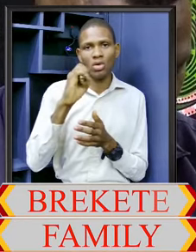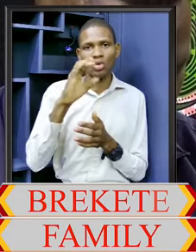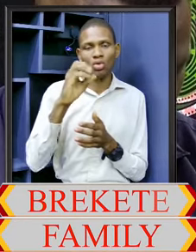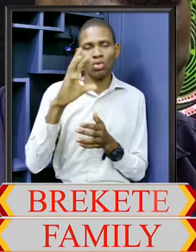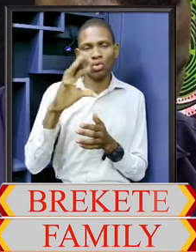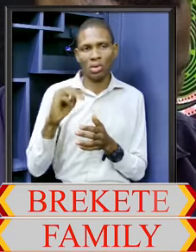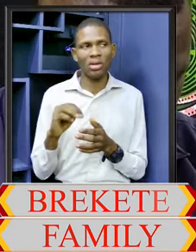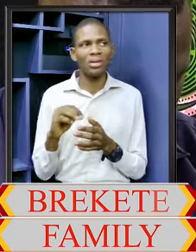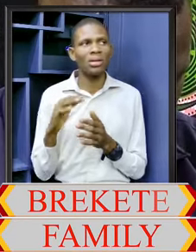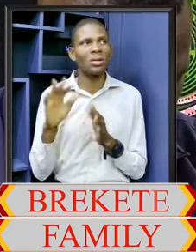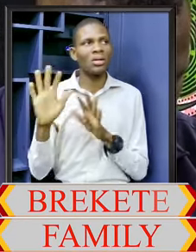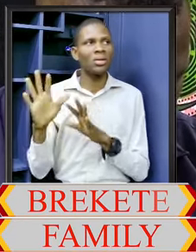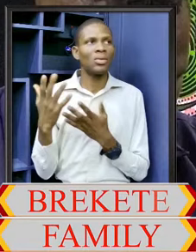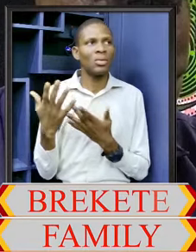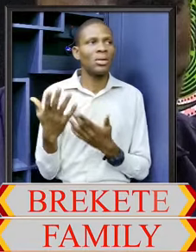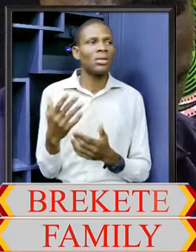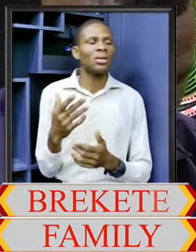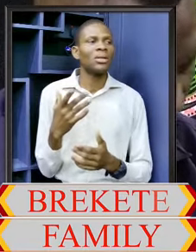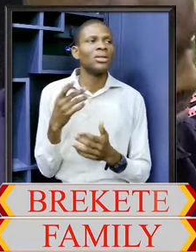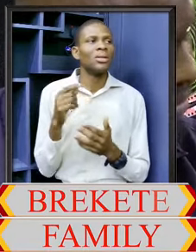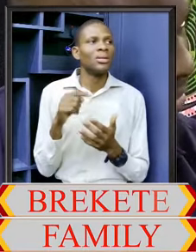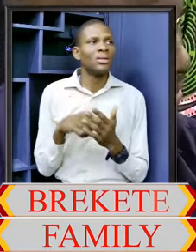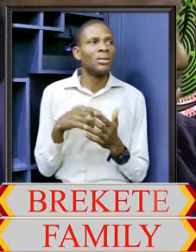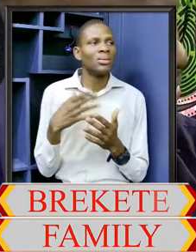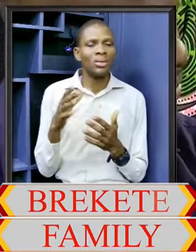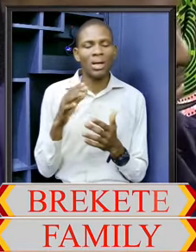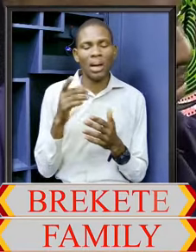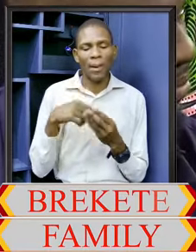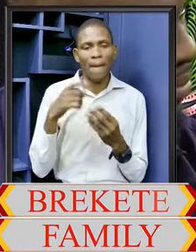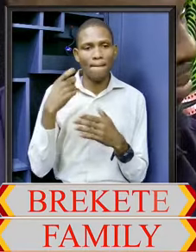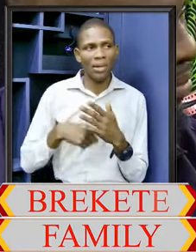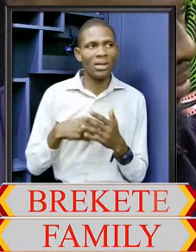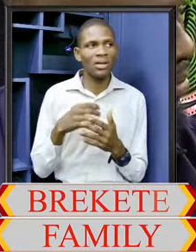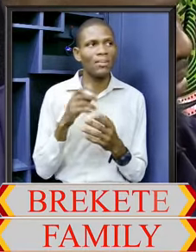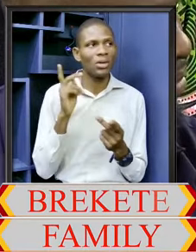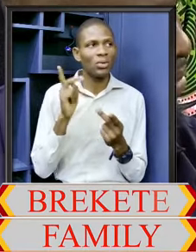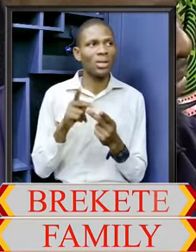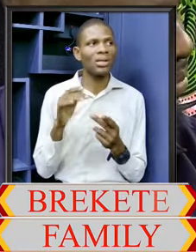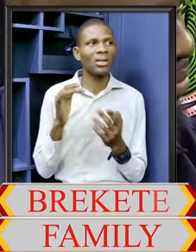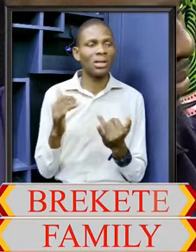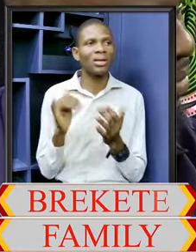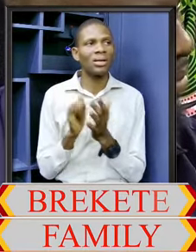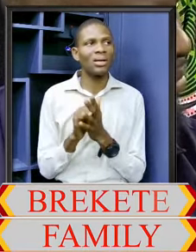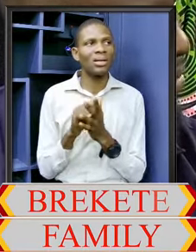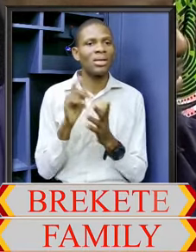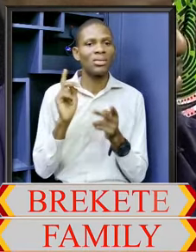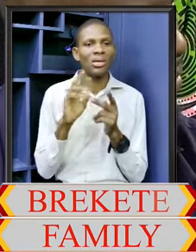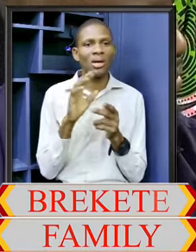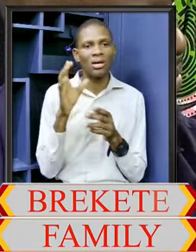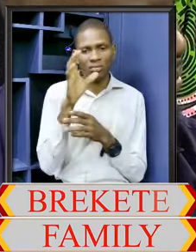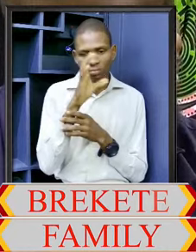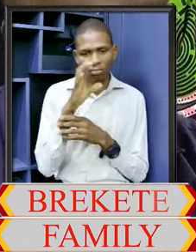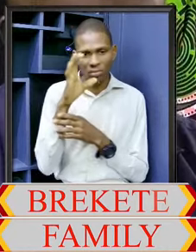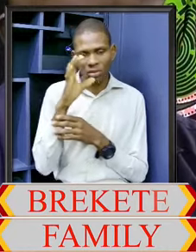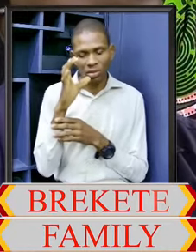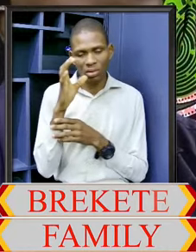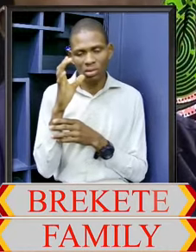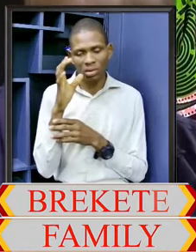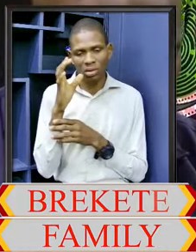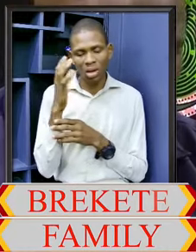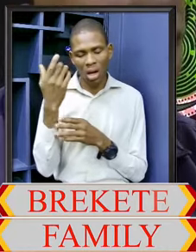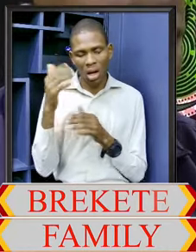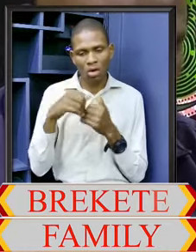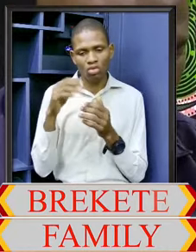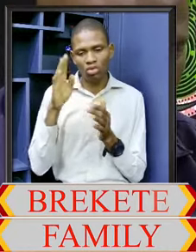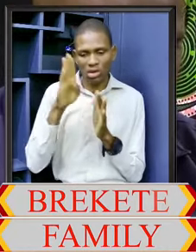at 3,800. This point where you make about price and a very important point, particularly now where we say people, they look for how to cut cost. Yes, and